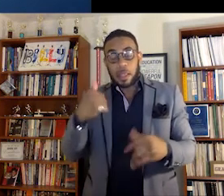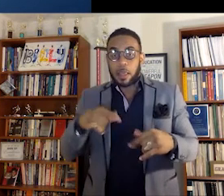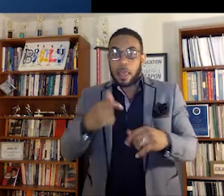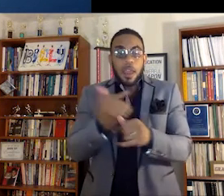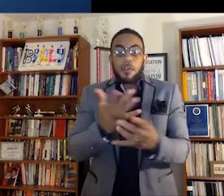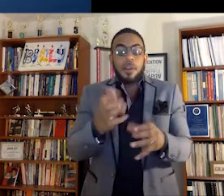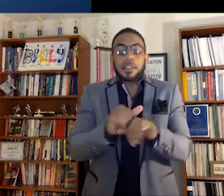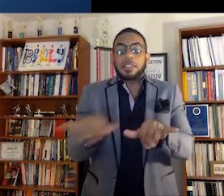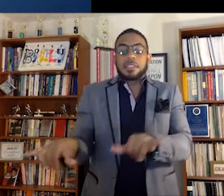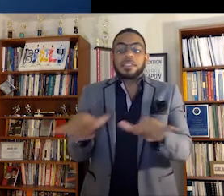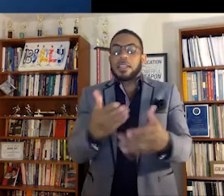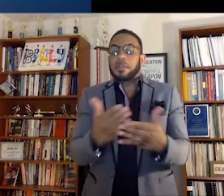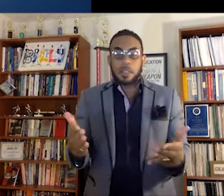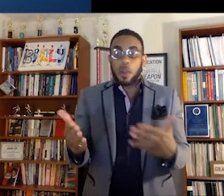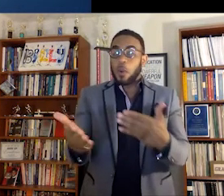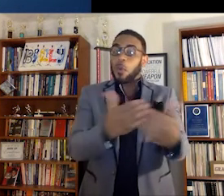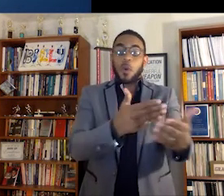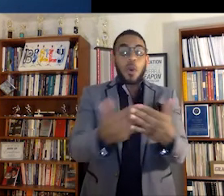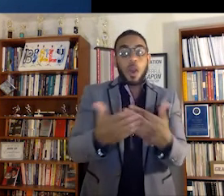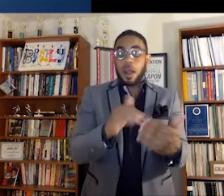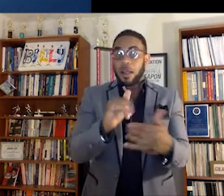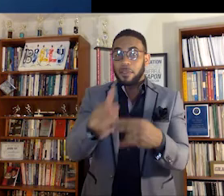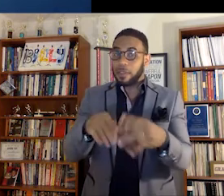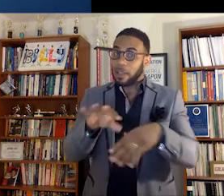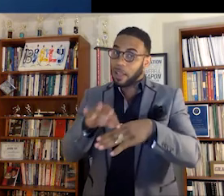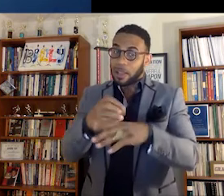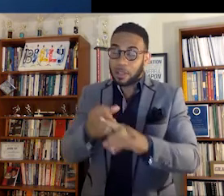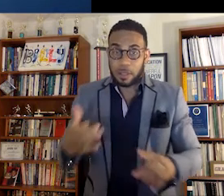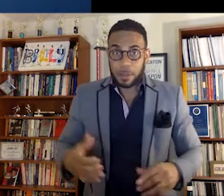everyone gets the same thing regardless of the context.